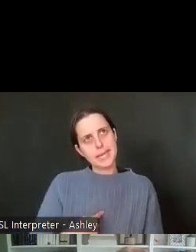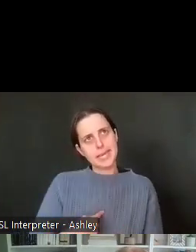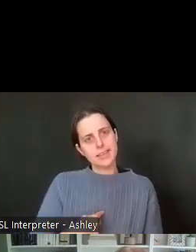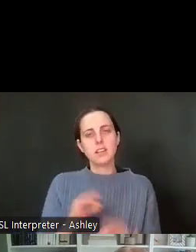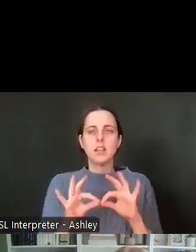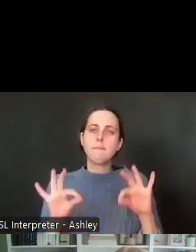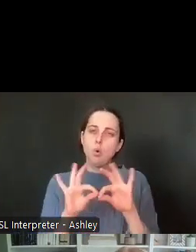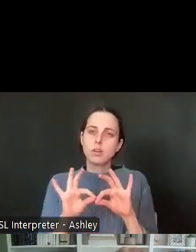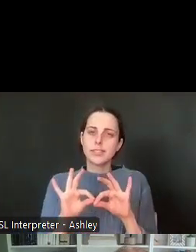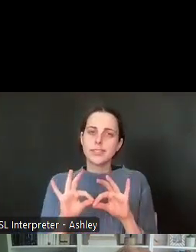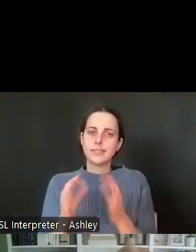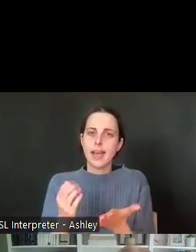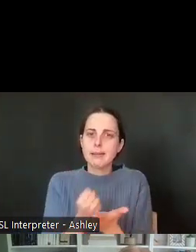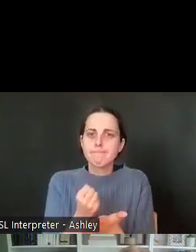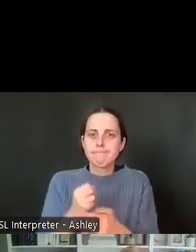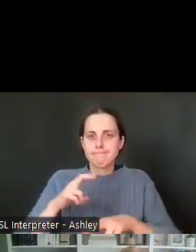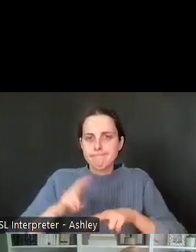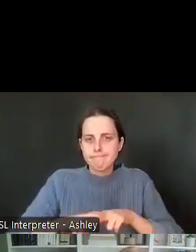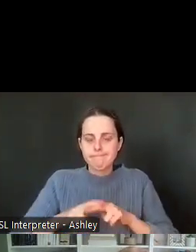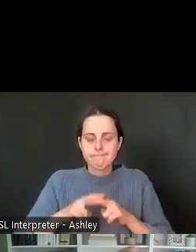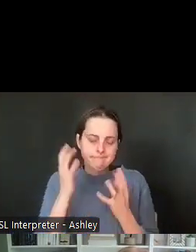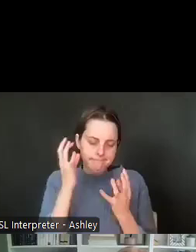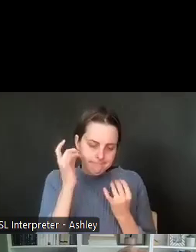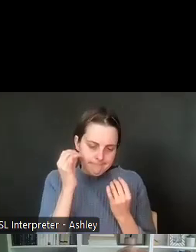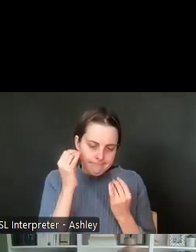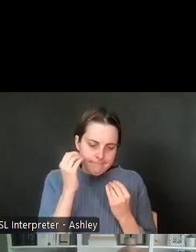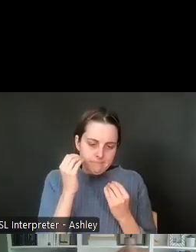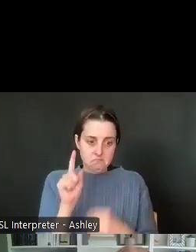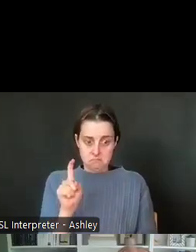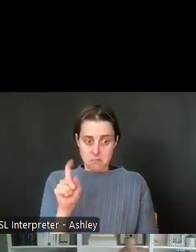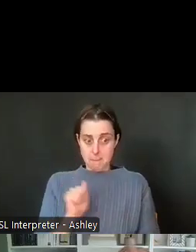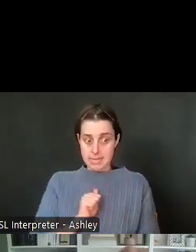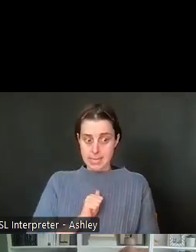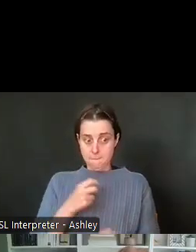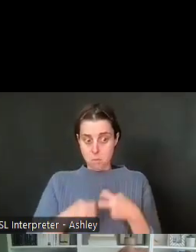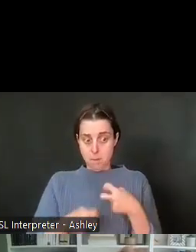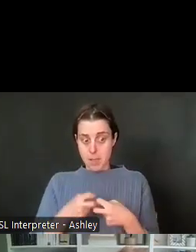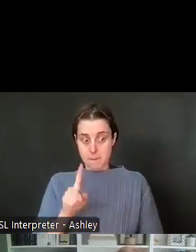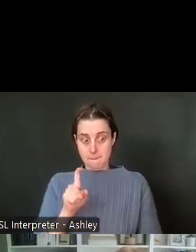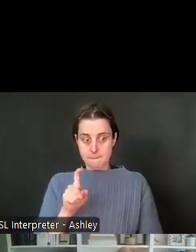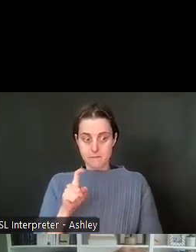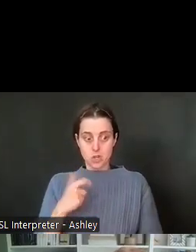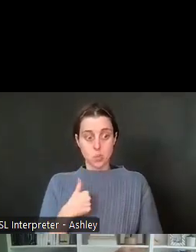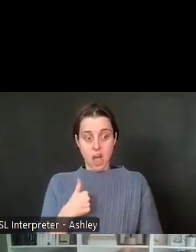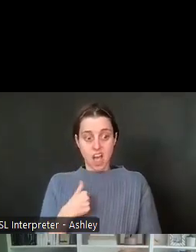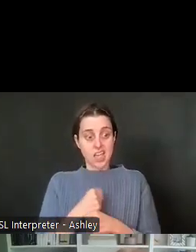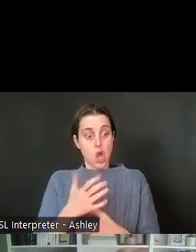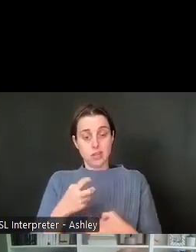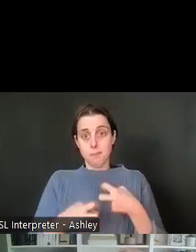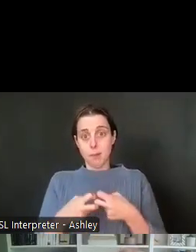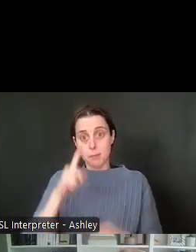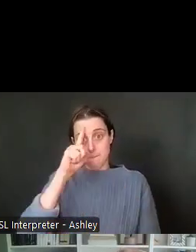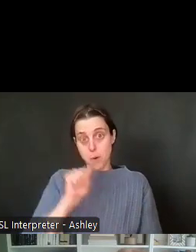time to consider if you're getting in your own way. Are you getting in your